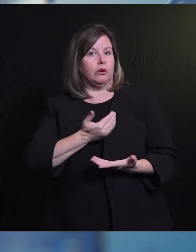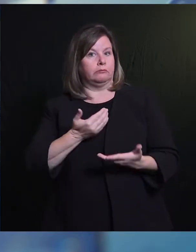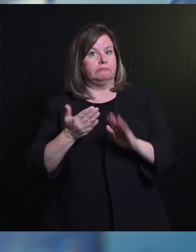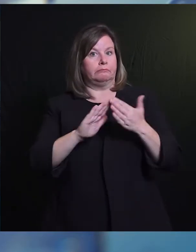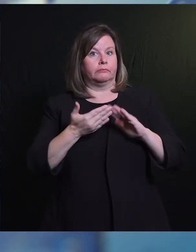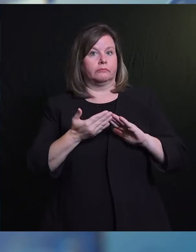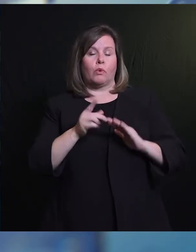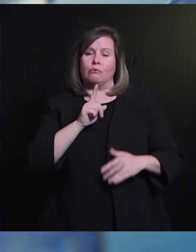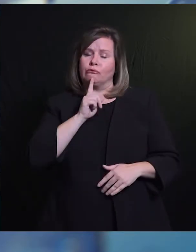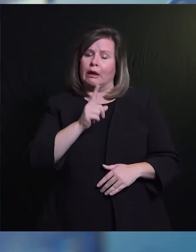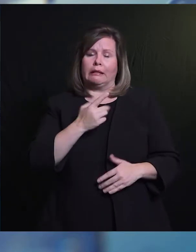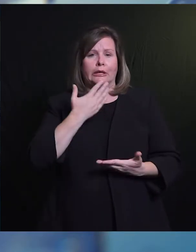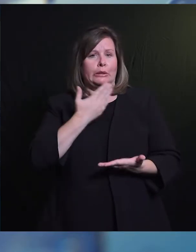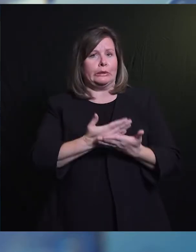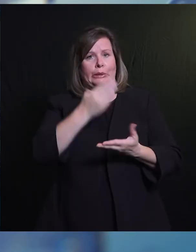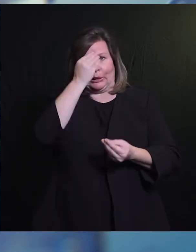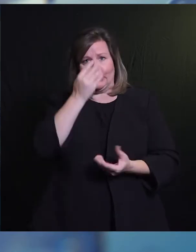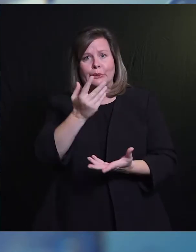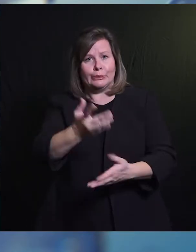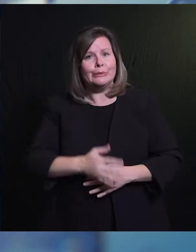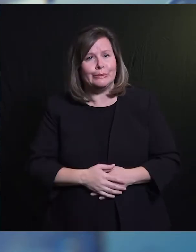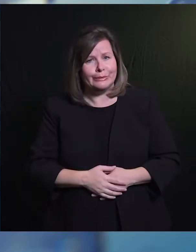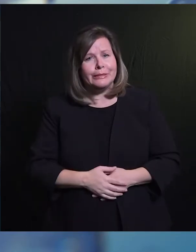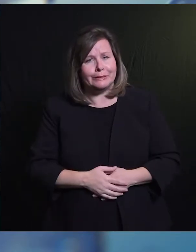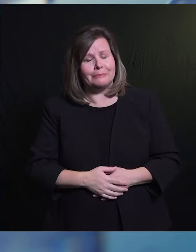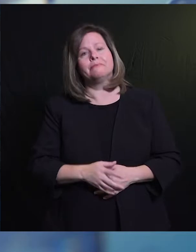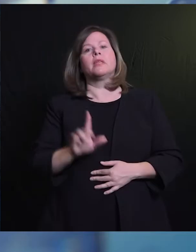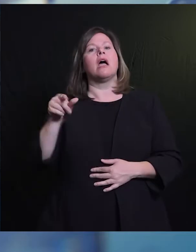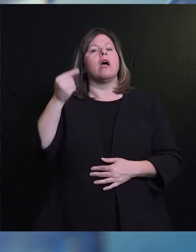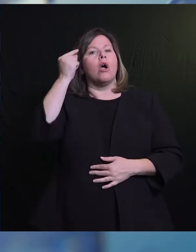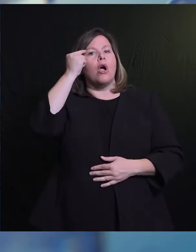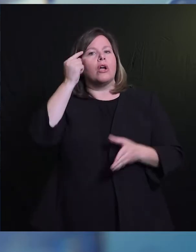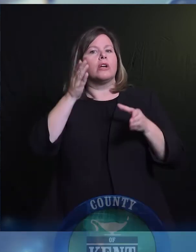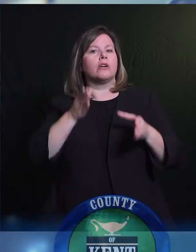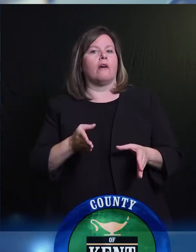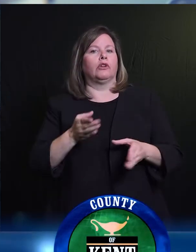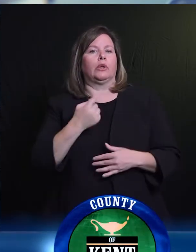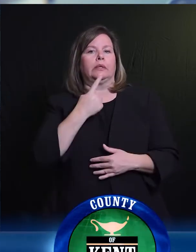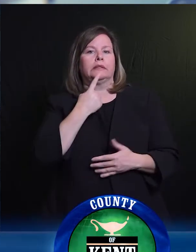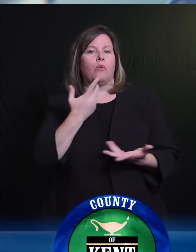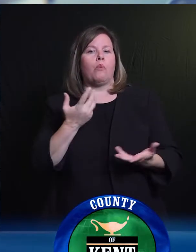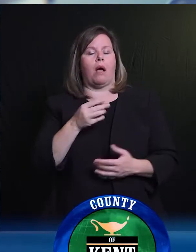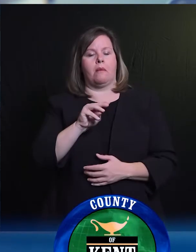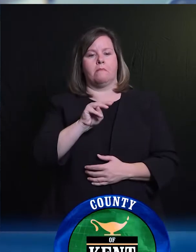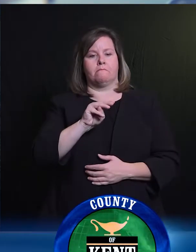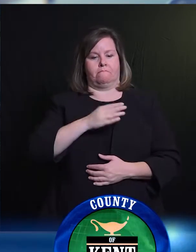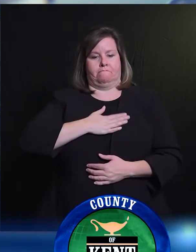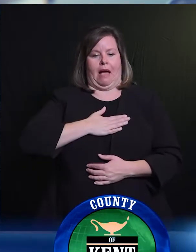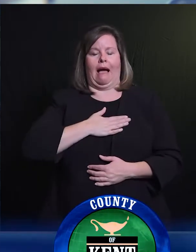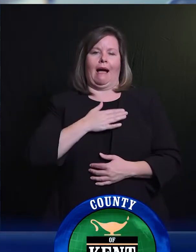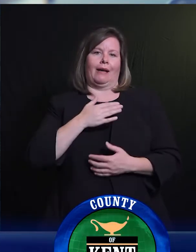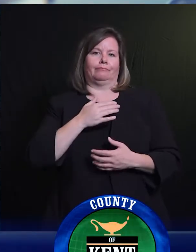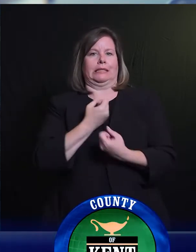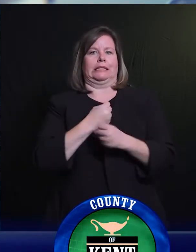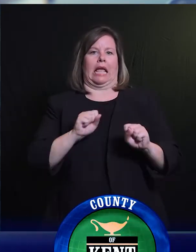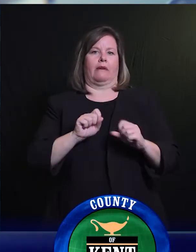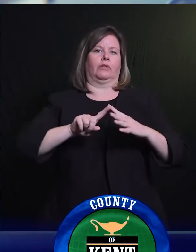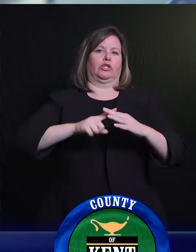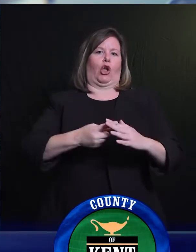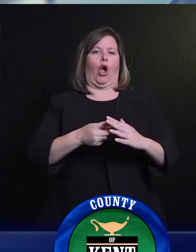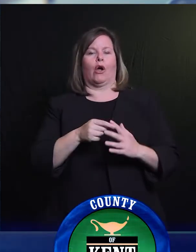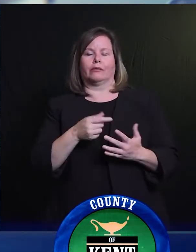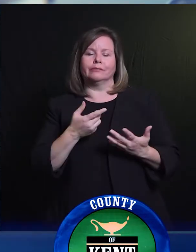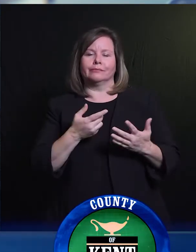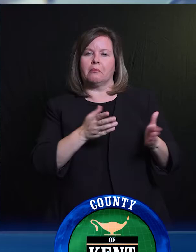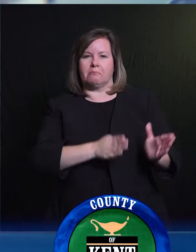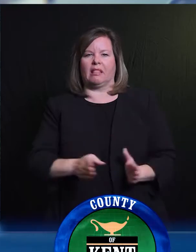For a lot of reasons. The governor has shared the My Safe Start plan yesterday, and these good